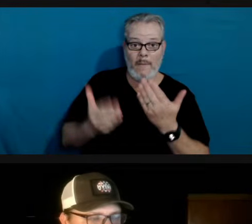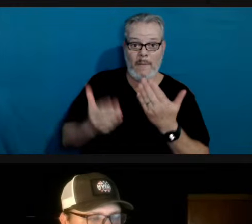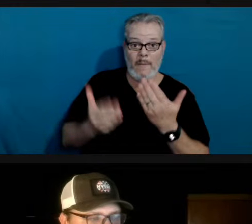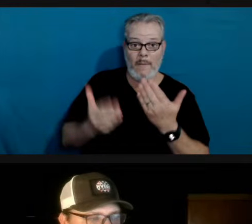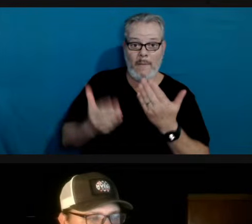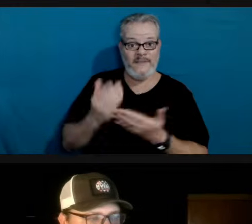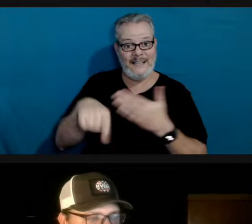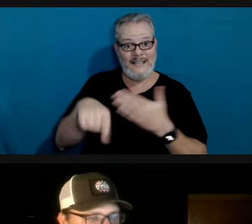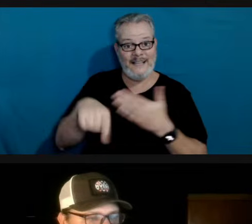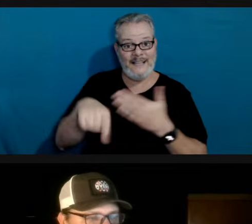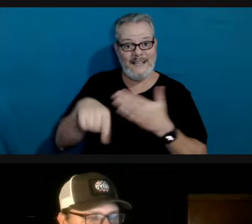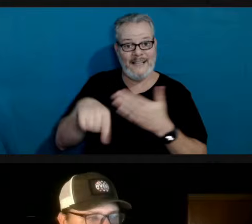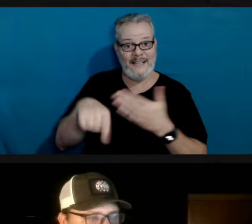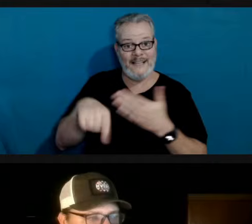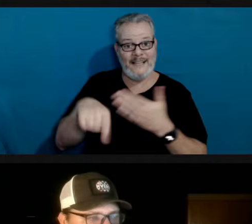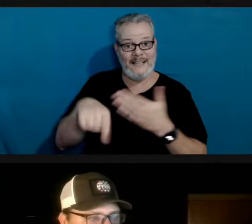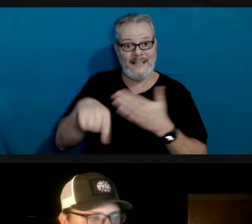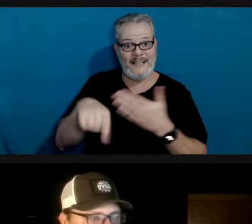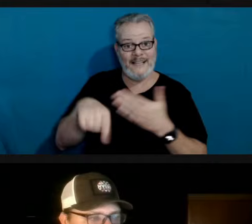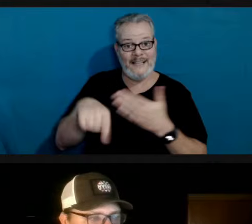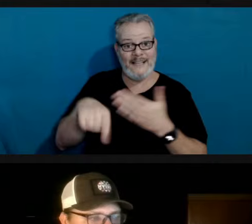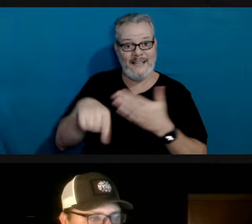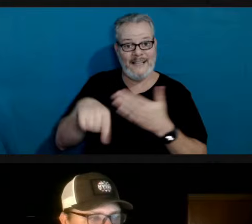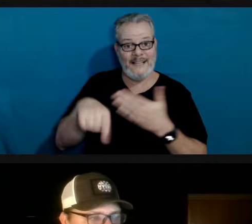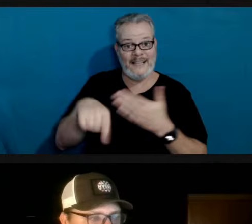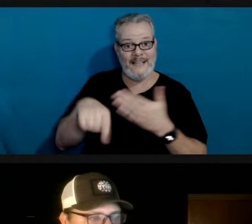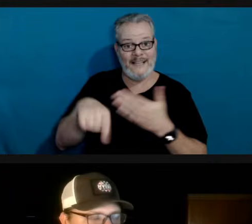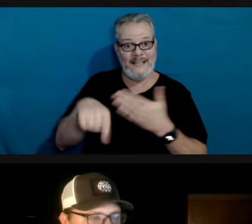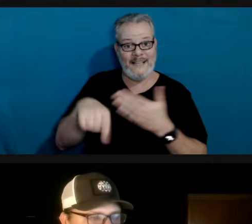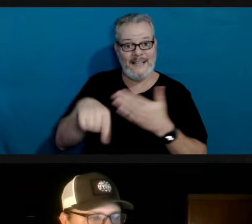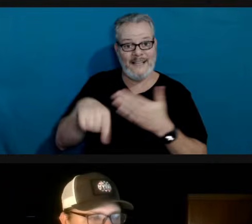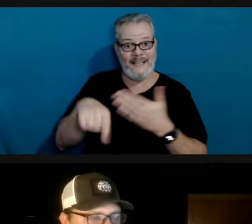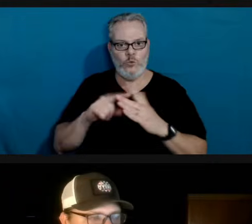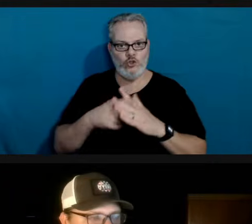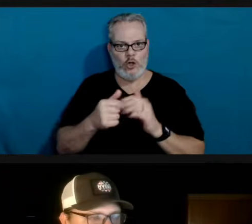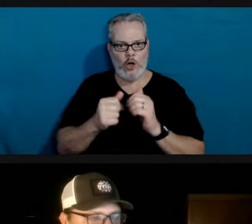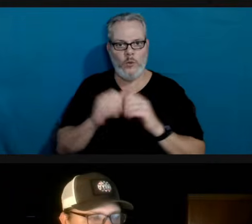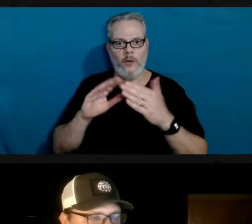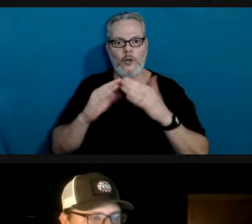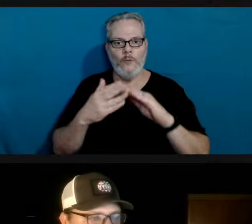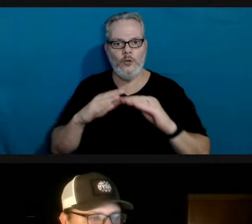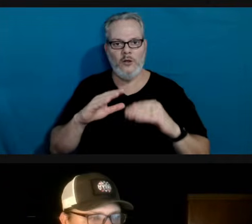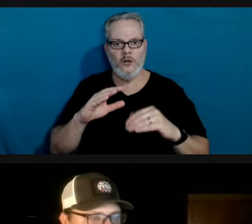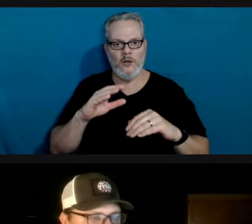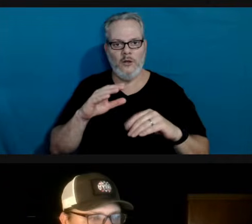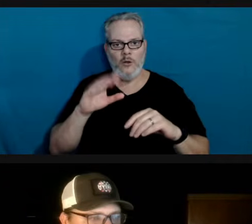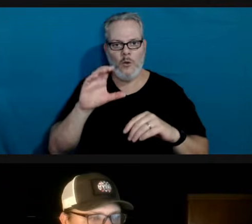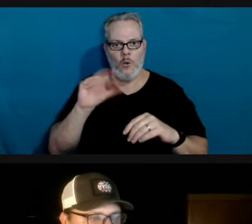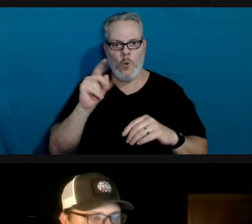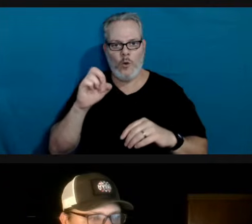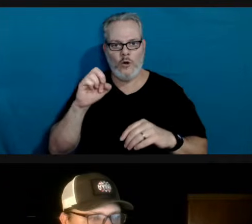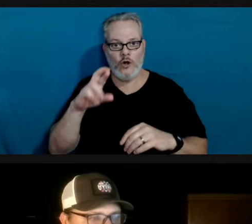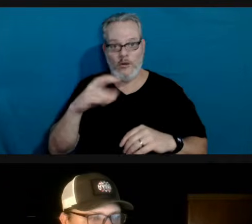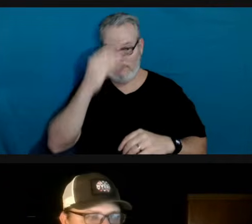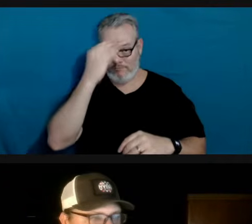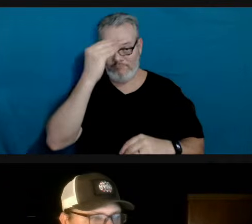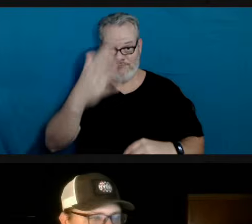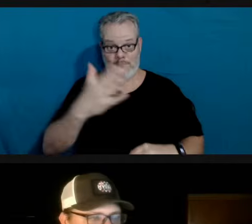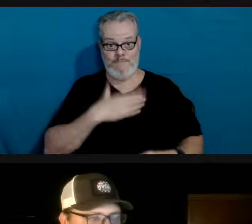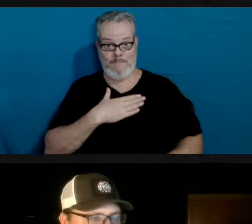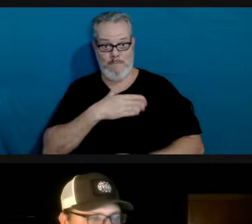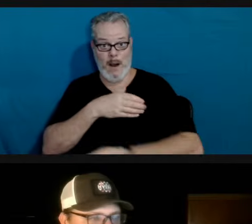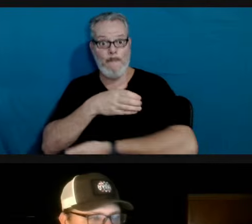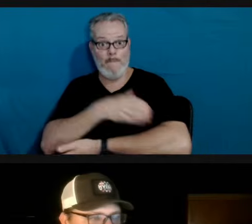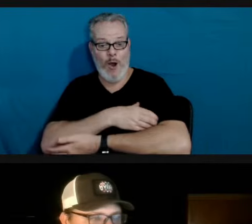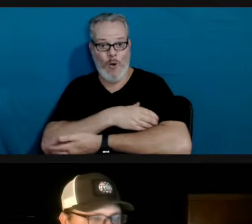it. By the way, before we jump into Community Corner, I just want to say, first of all, I have my power back on. Dana's still out, so I